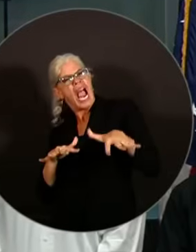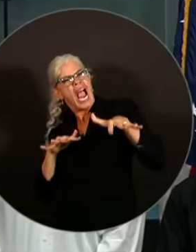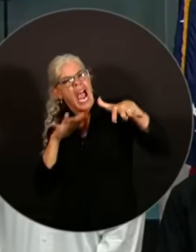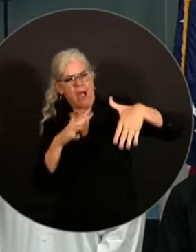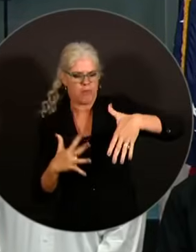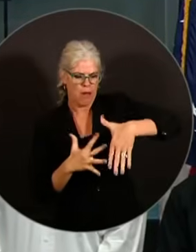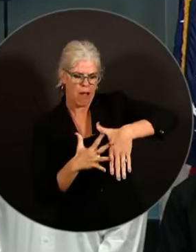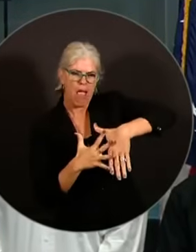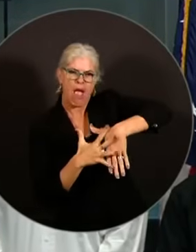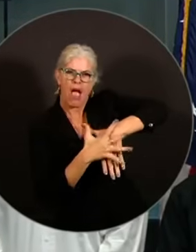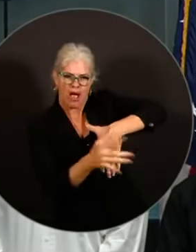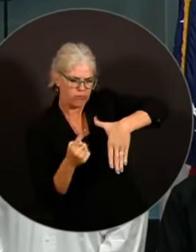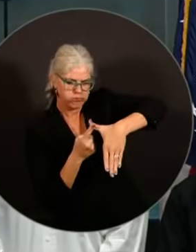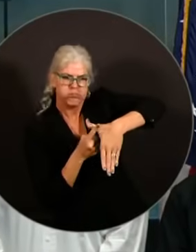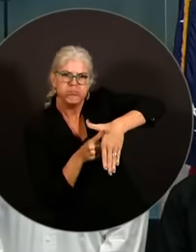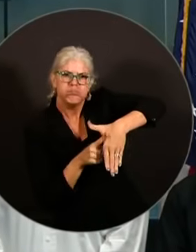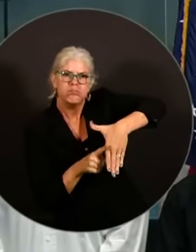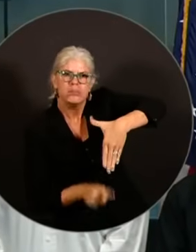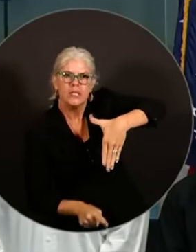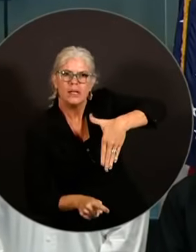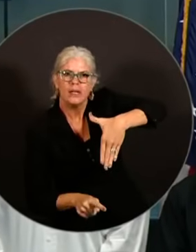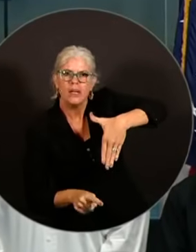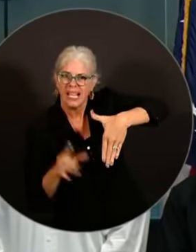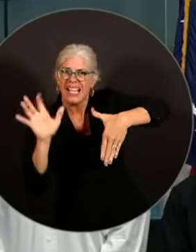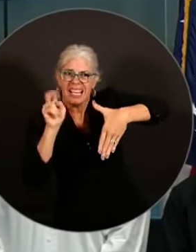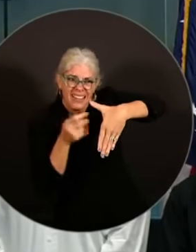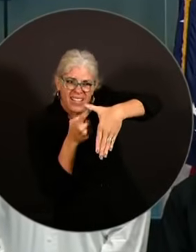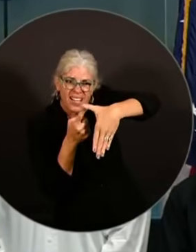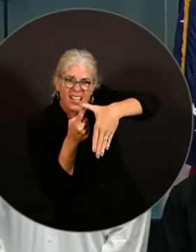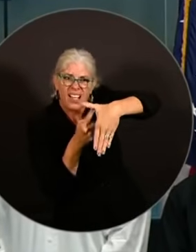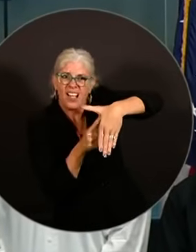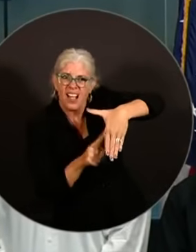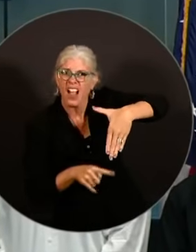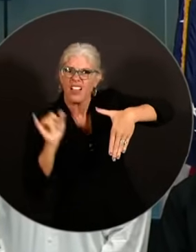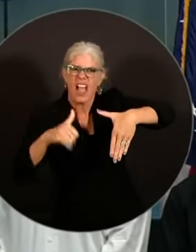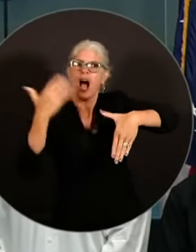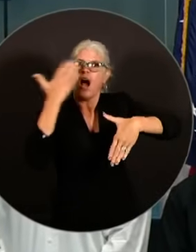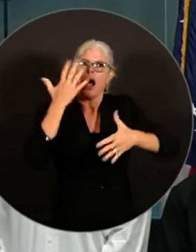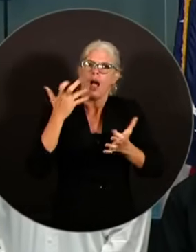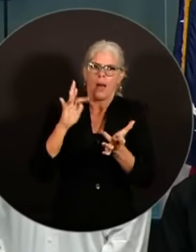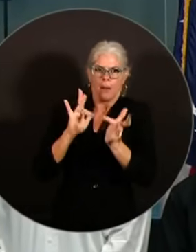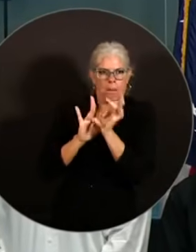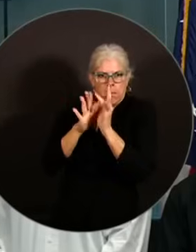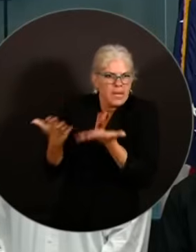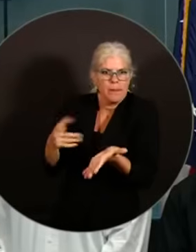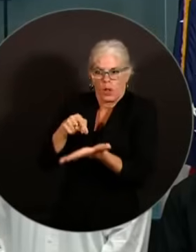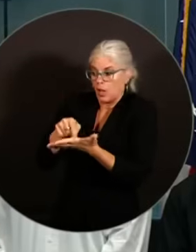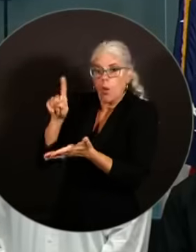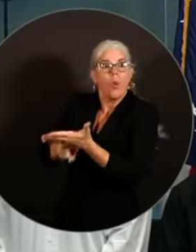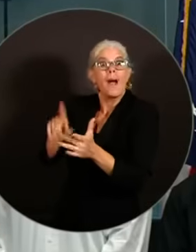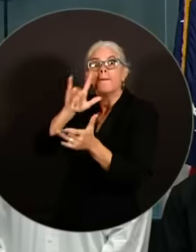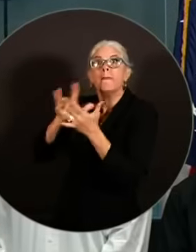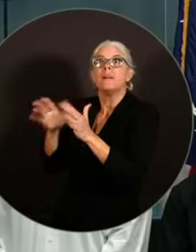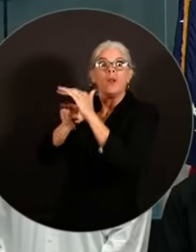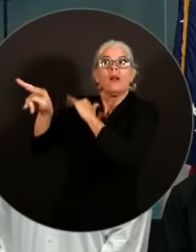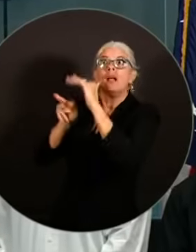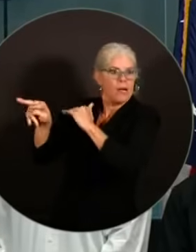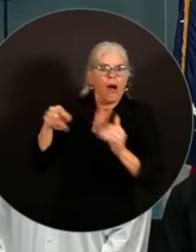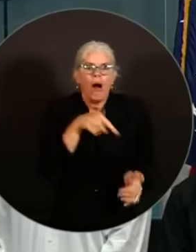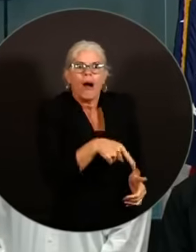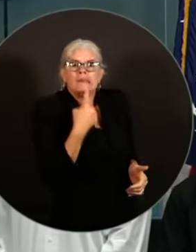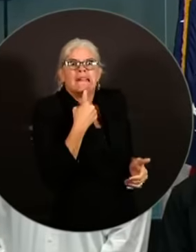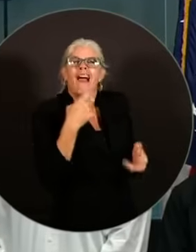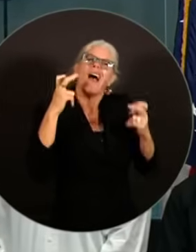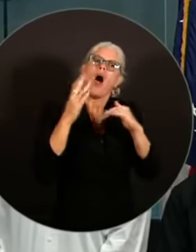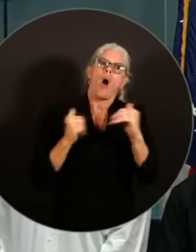Big Bend, it was just biblical. That was not necessarily what we happened here. Anything north of the storm had minimal